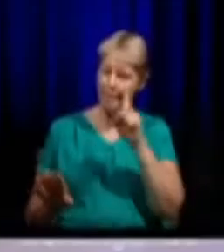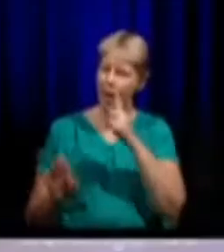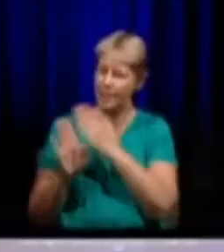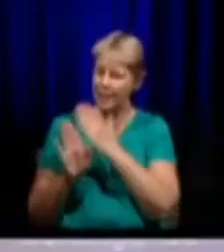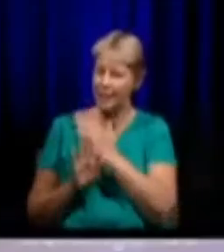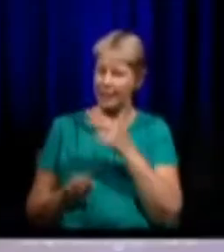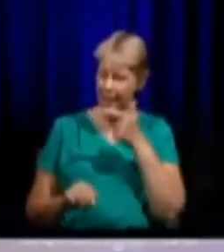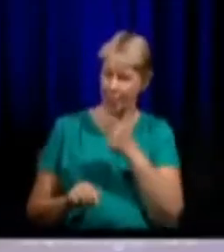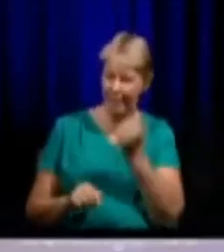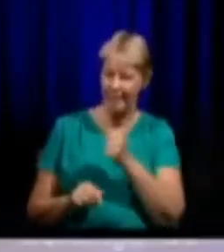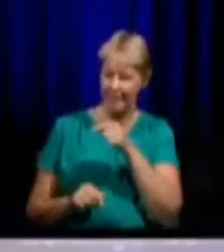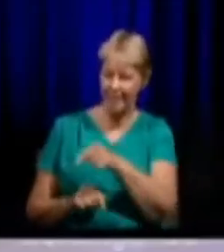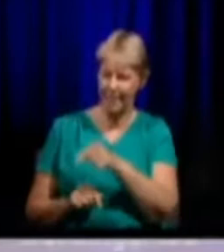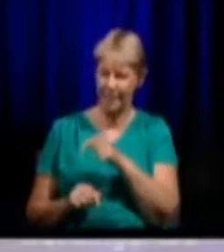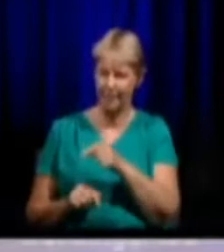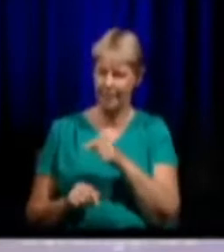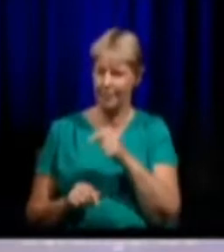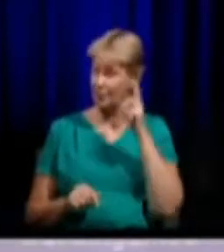do?